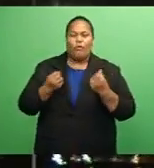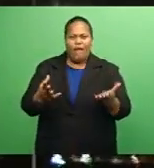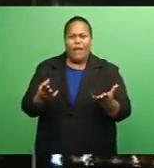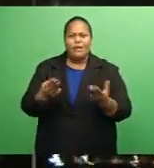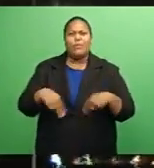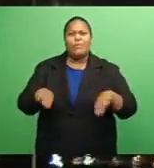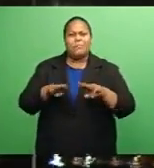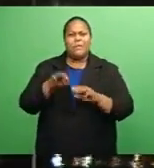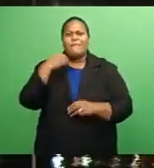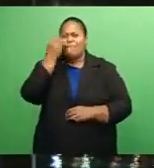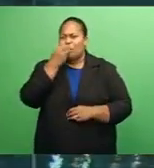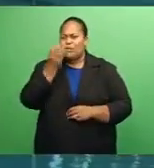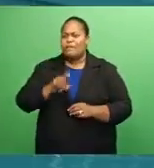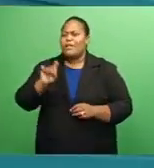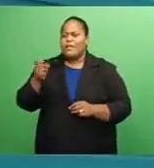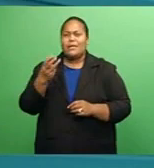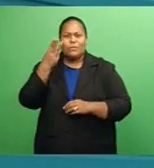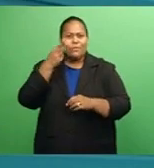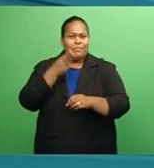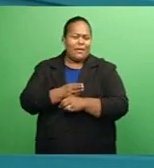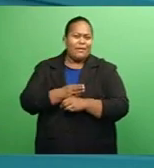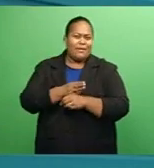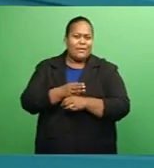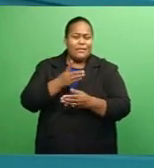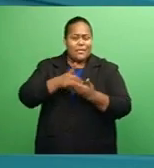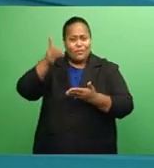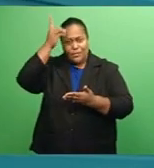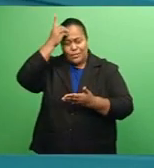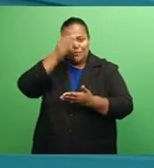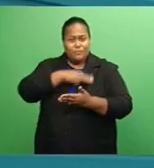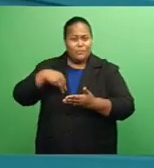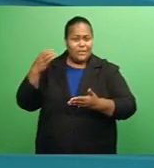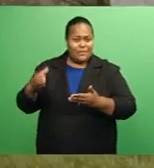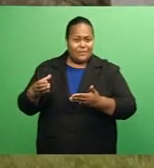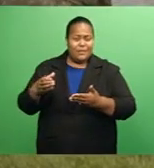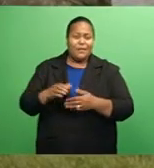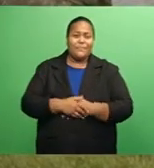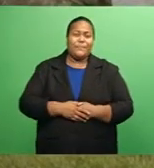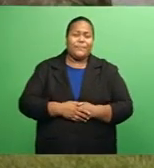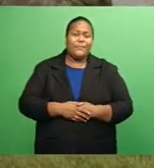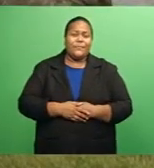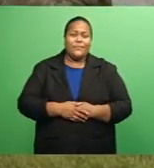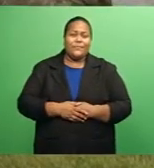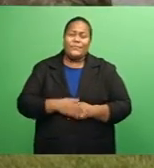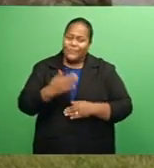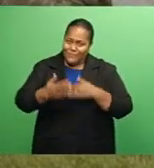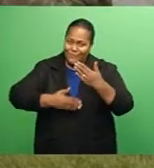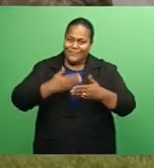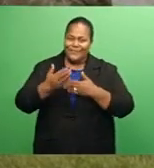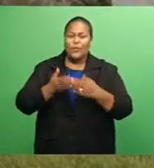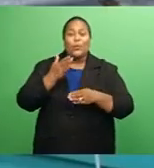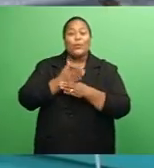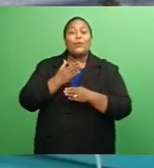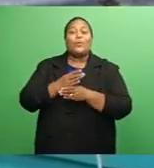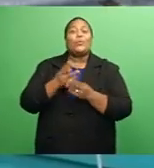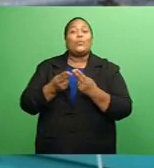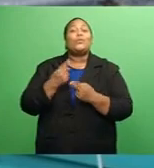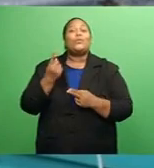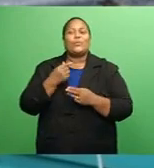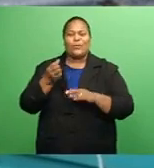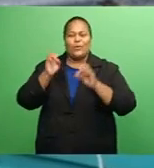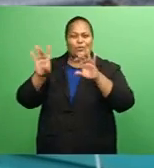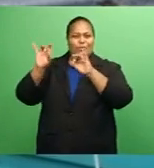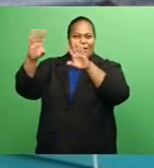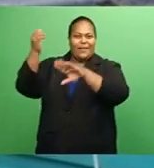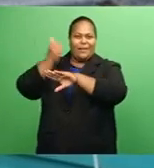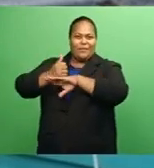next 3 months. Education Minister Rosie Akbar says they're currently working with the Australian government through the Department of